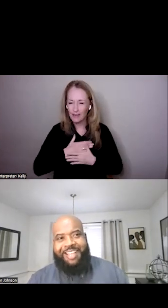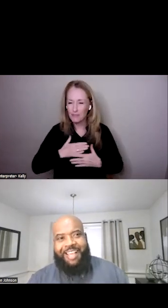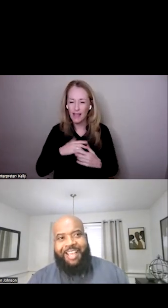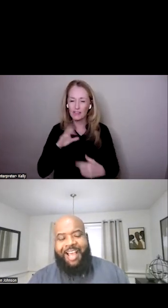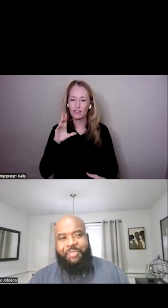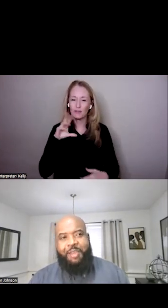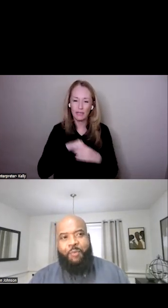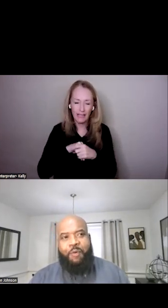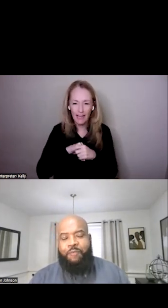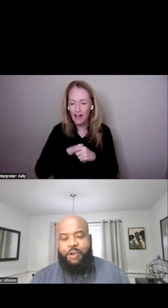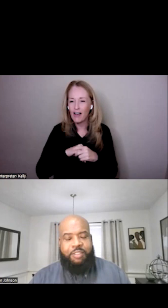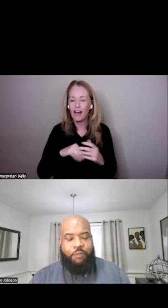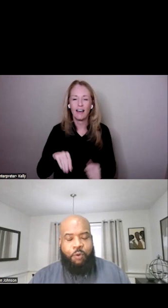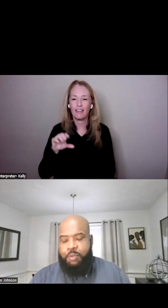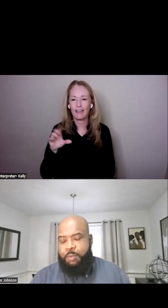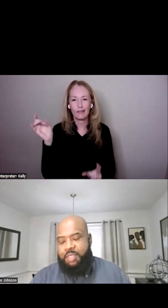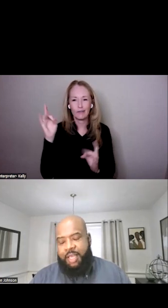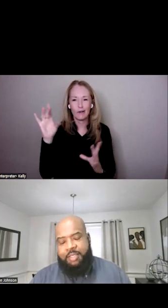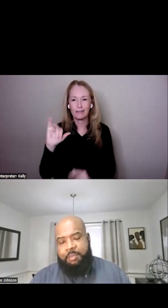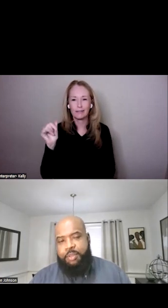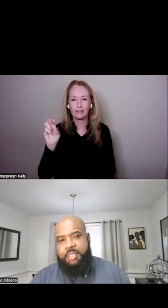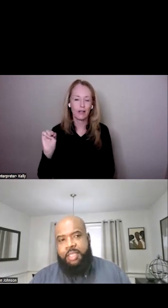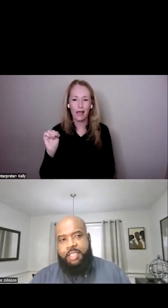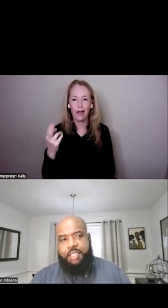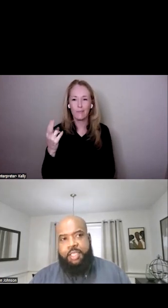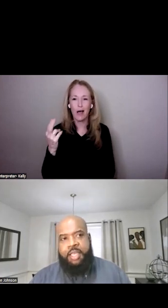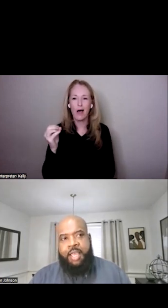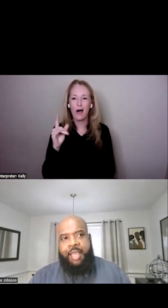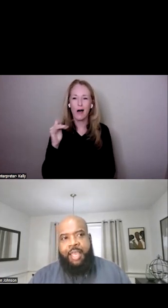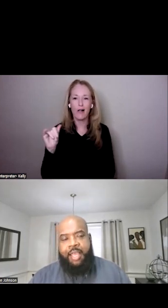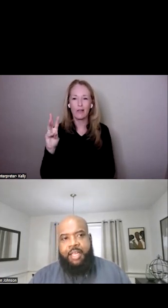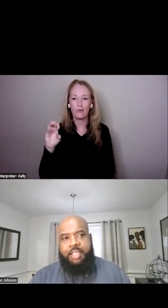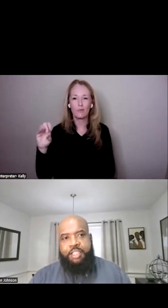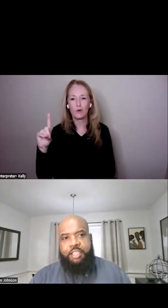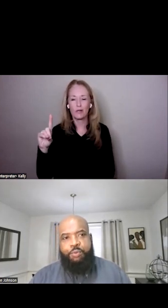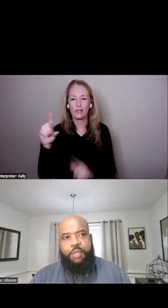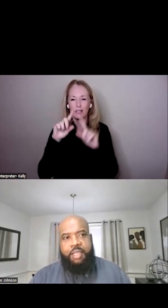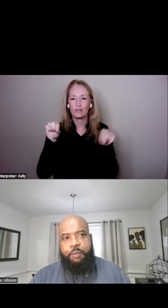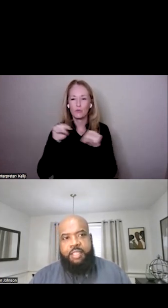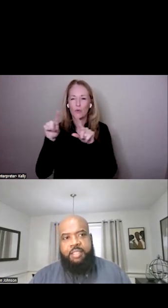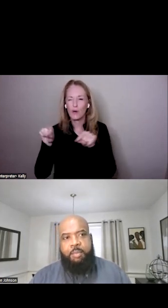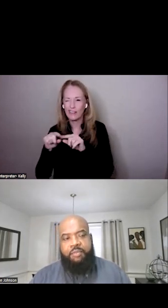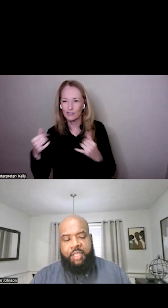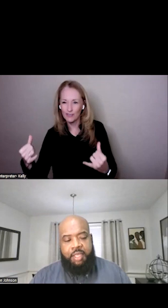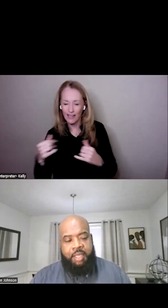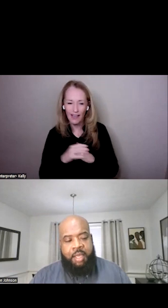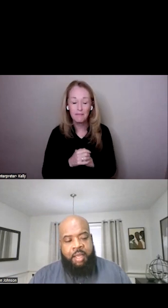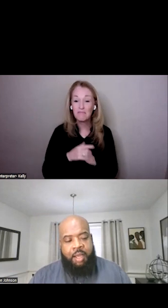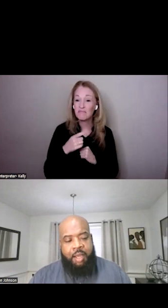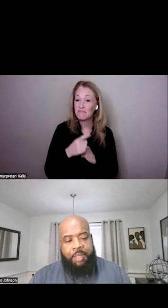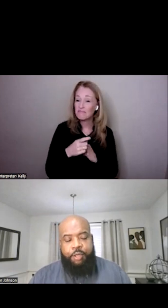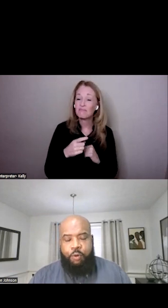Squares today. I think first and foremost, it was an excellent presentation, and it just reiterates some of